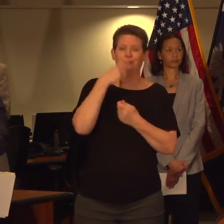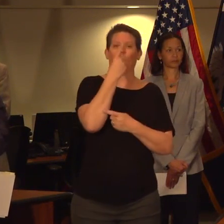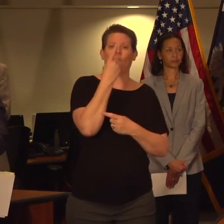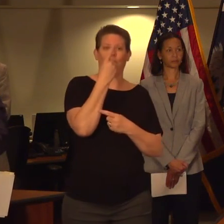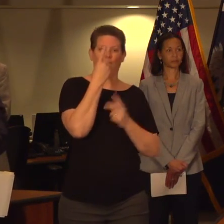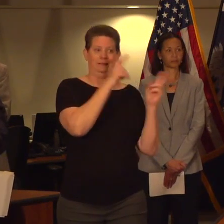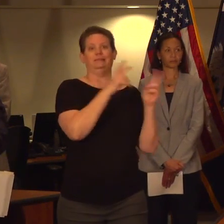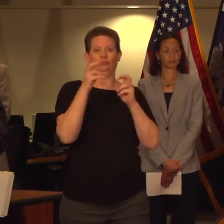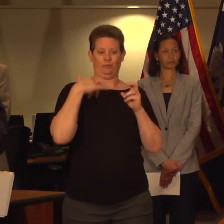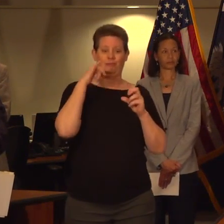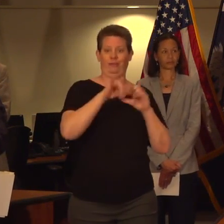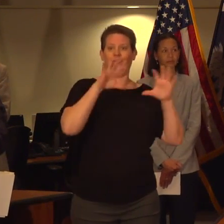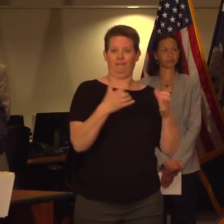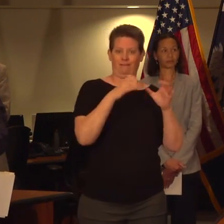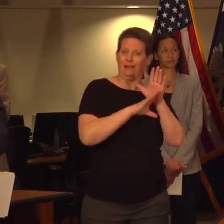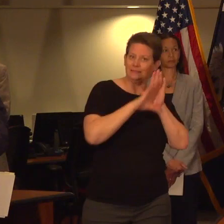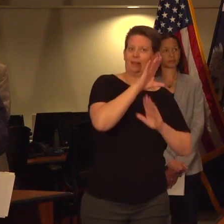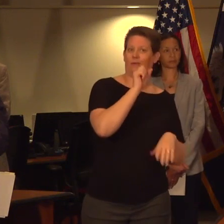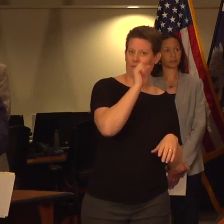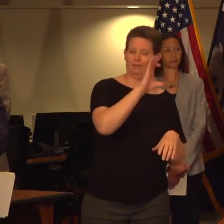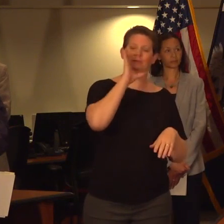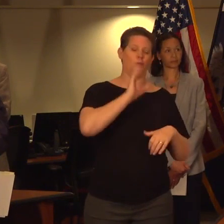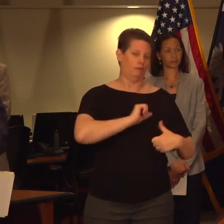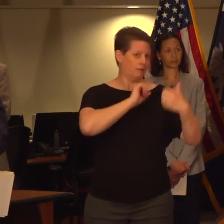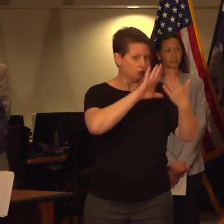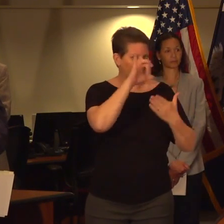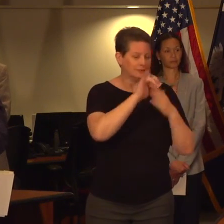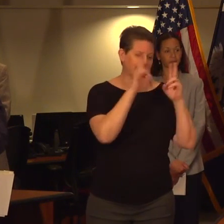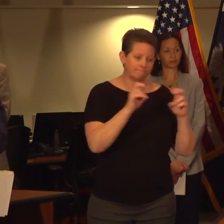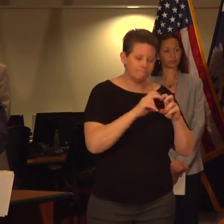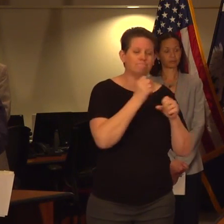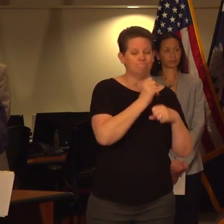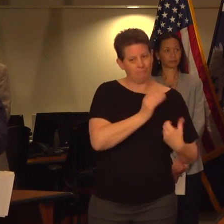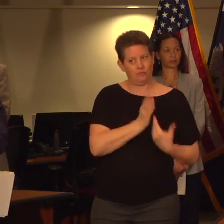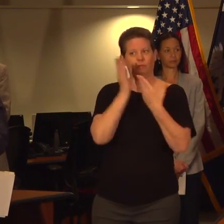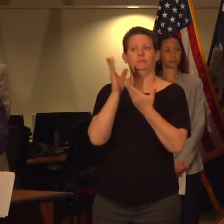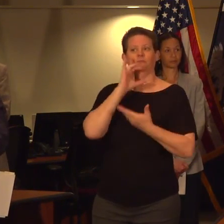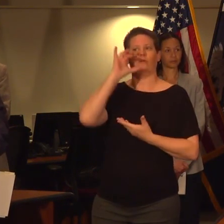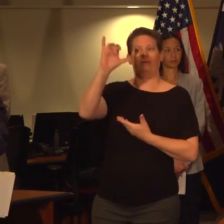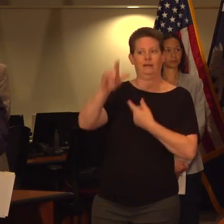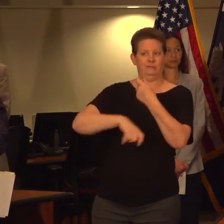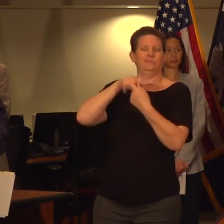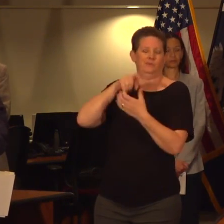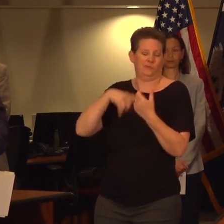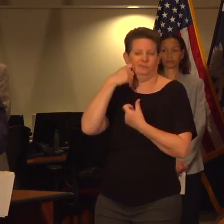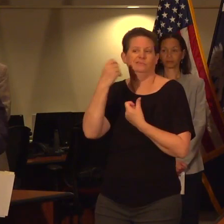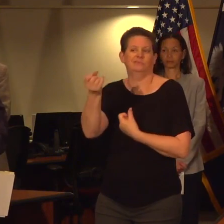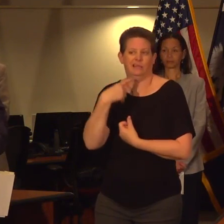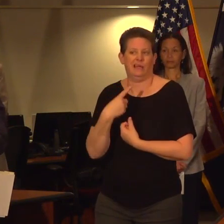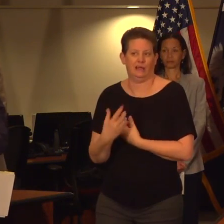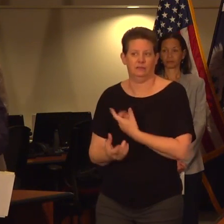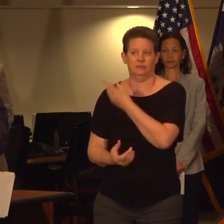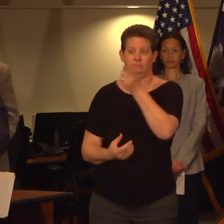that the Accelerate SC will be analyzing and making recommendations on, specifically what you just asked. Okay,